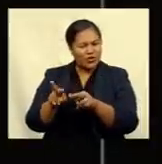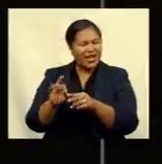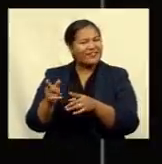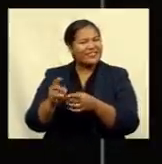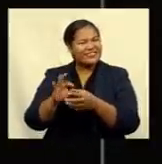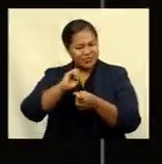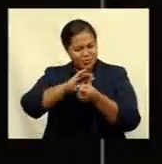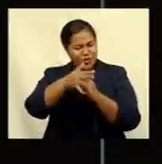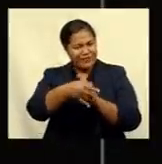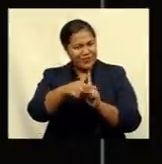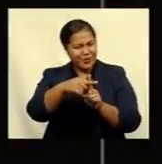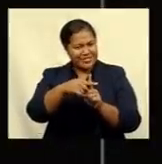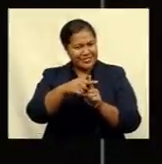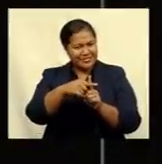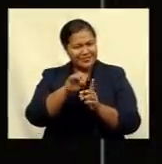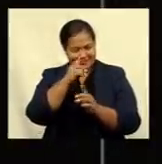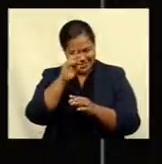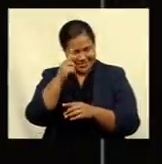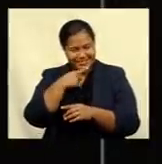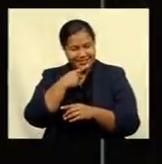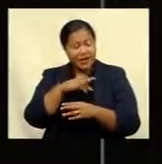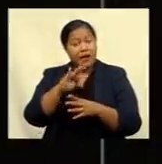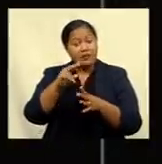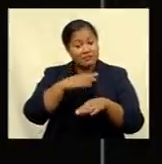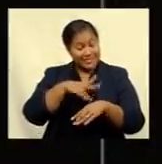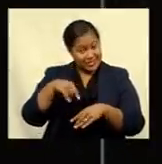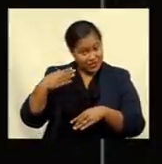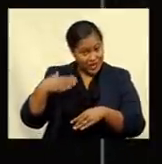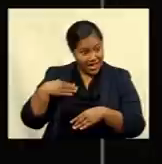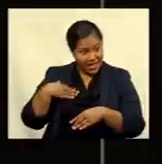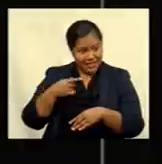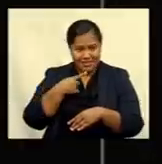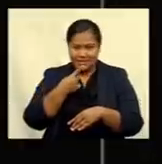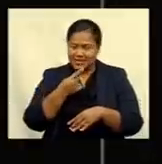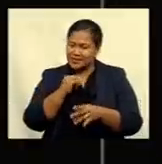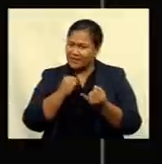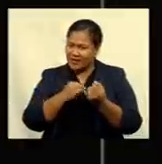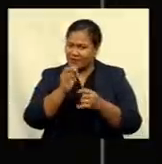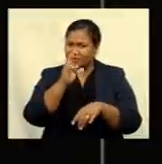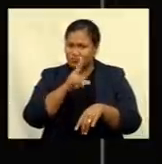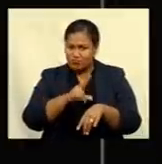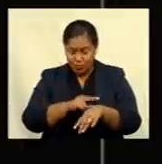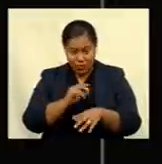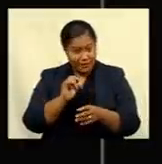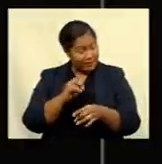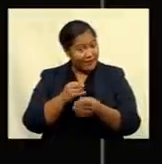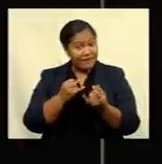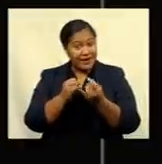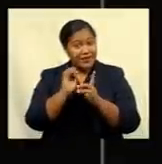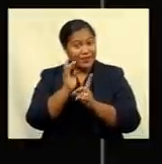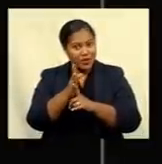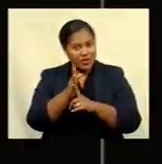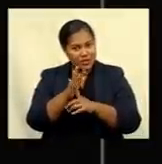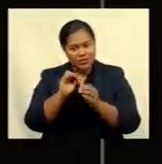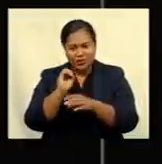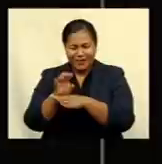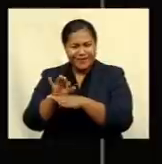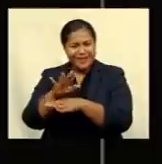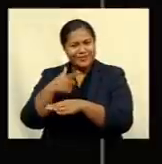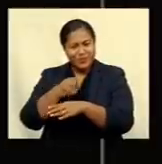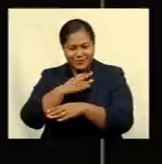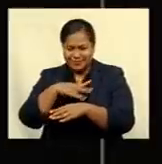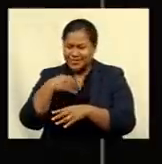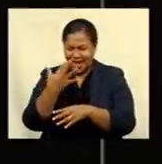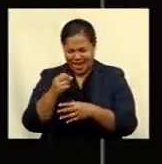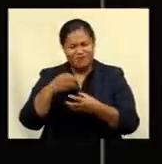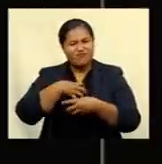patients. Minister for Health Dr. Ifiremi Wangainambete says it was vital to engage them as the ministry is facing challenges. Dr.